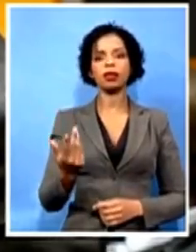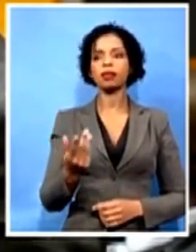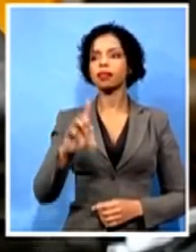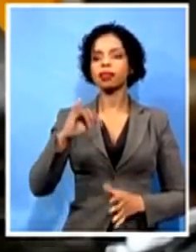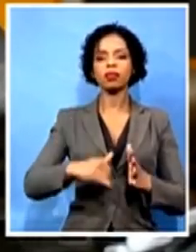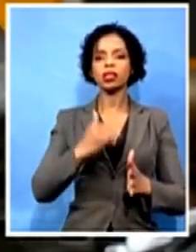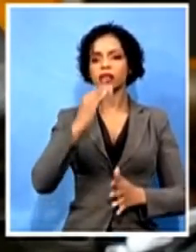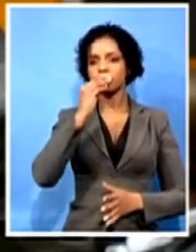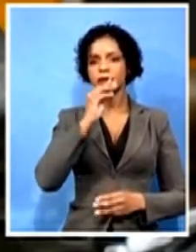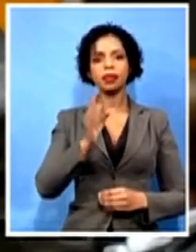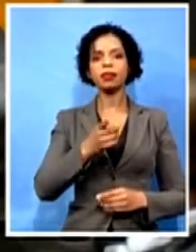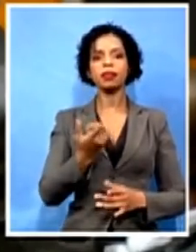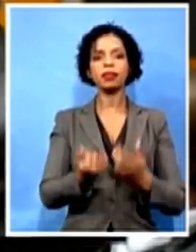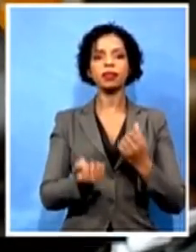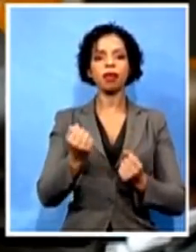bit